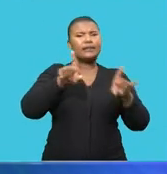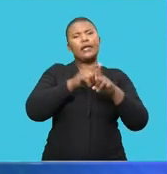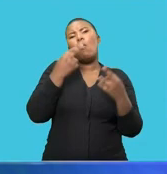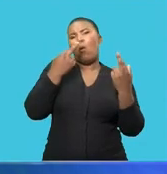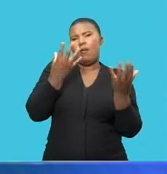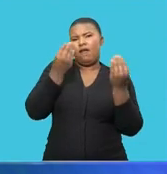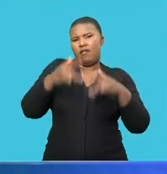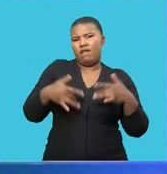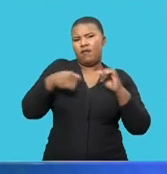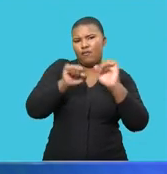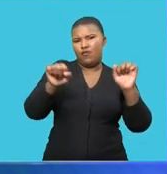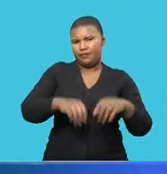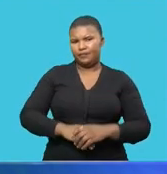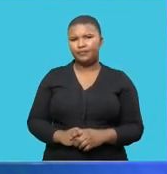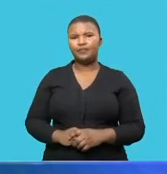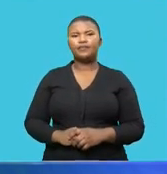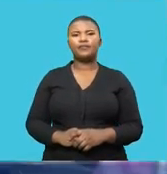babo.